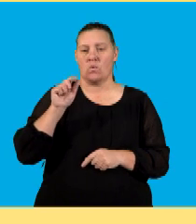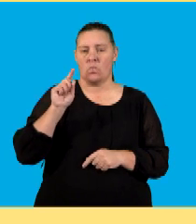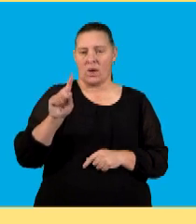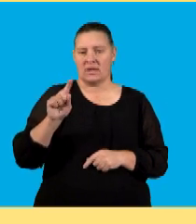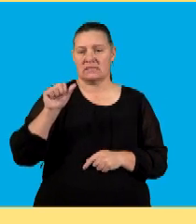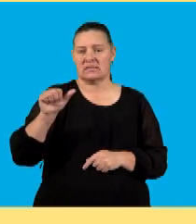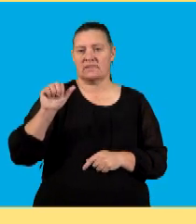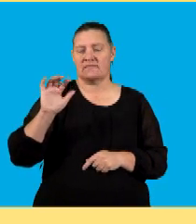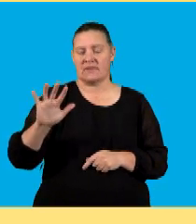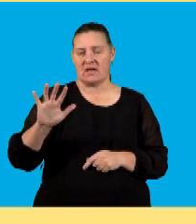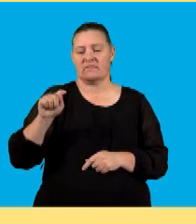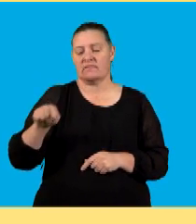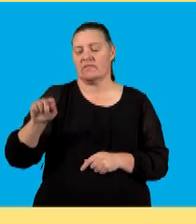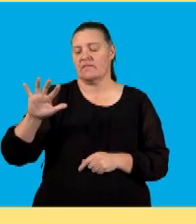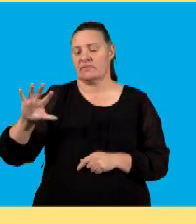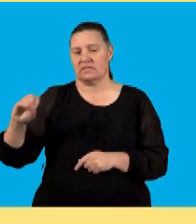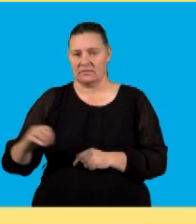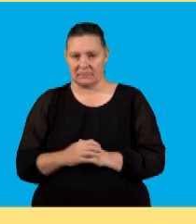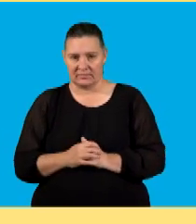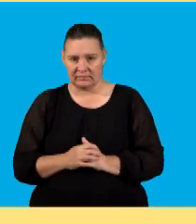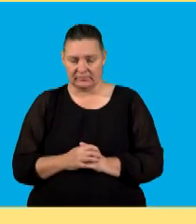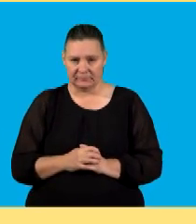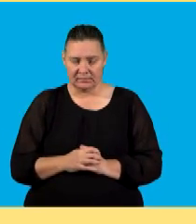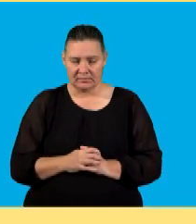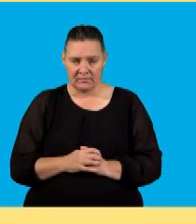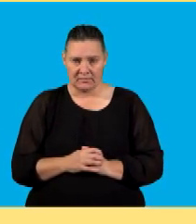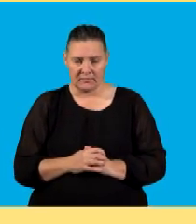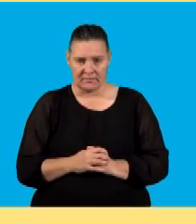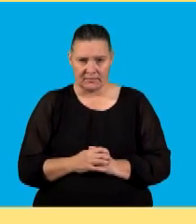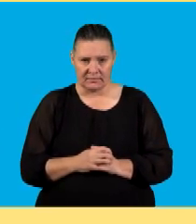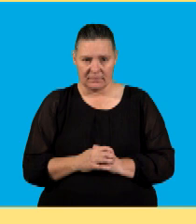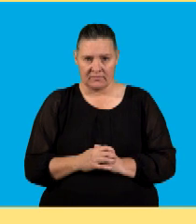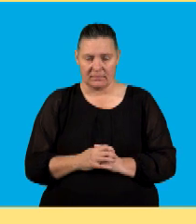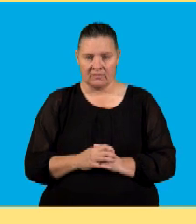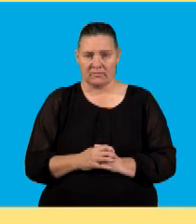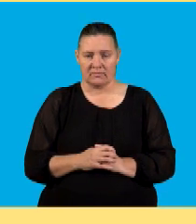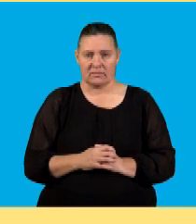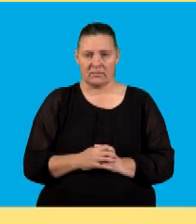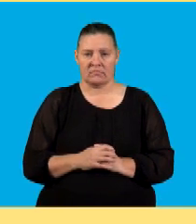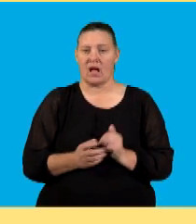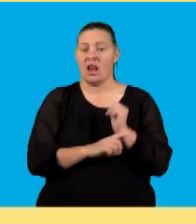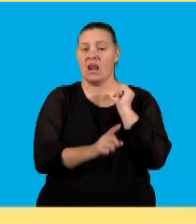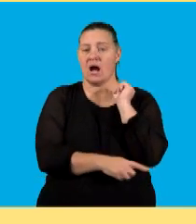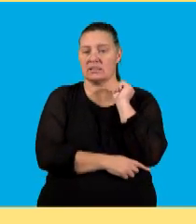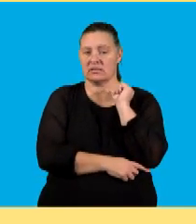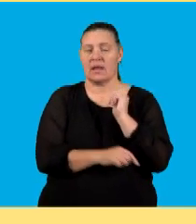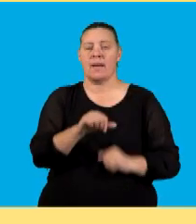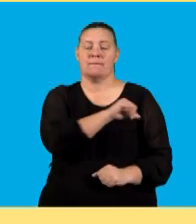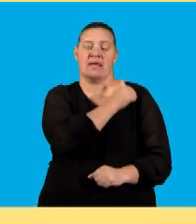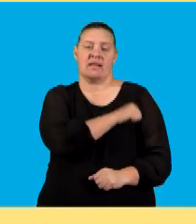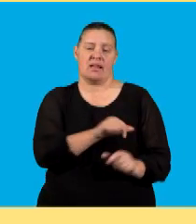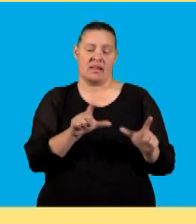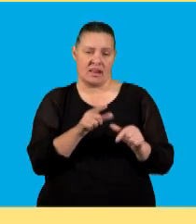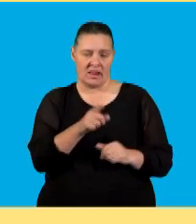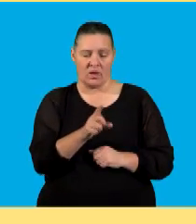That means here I'm going to get also 165 rands and 50. Then lastly, I have